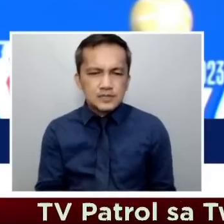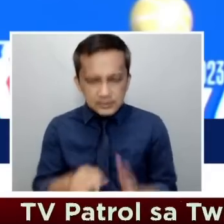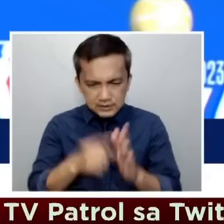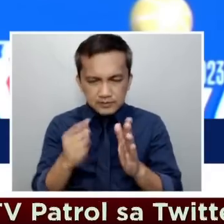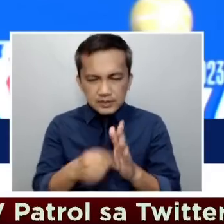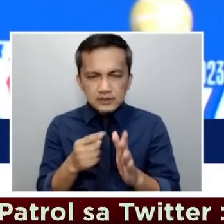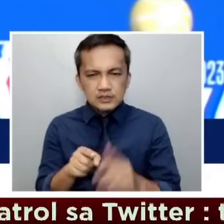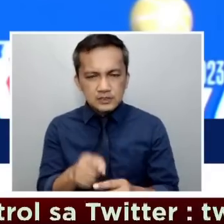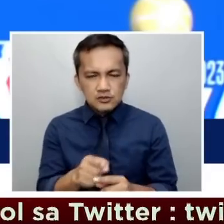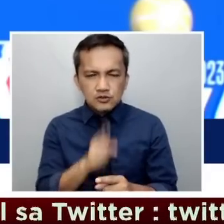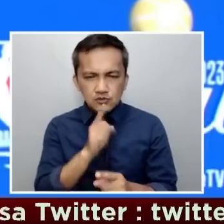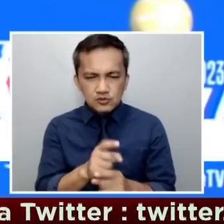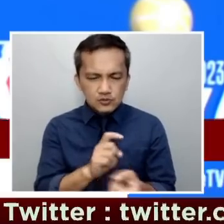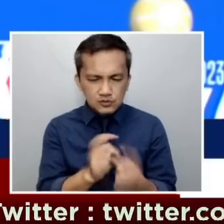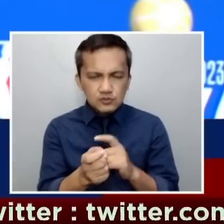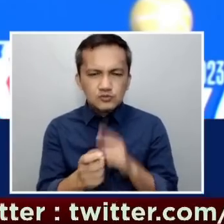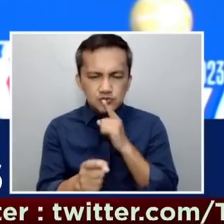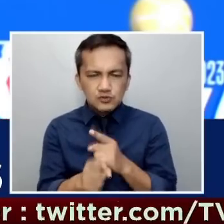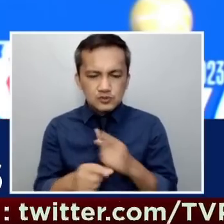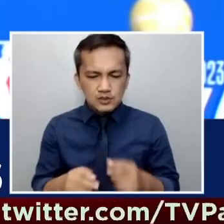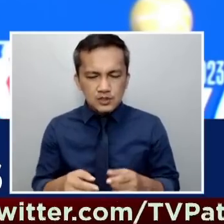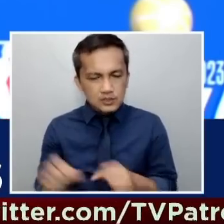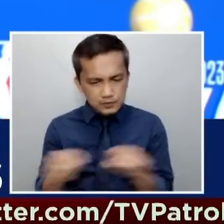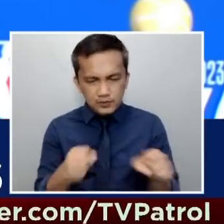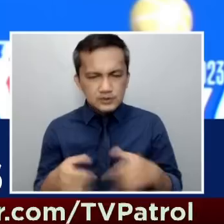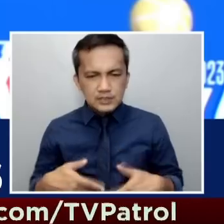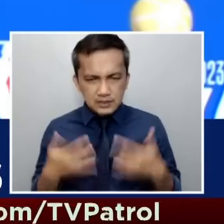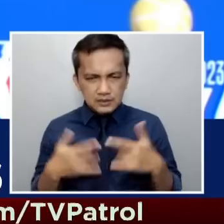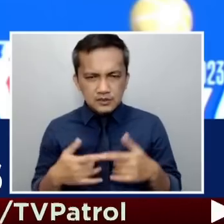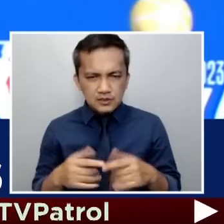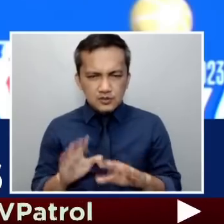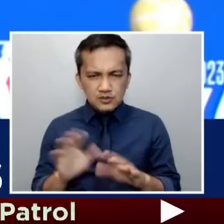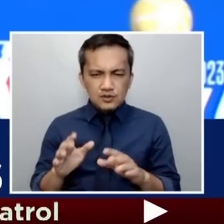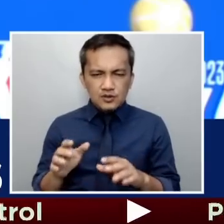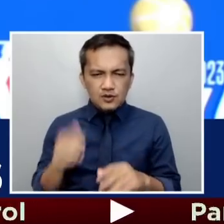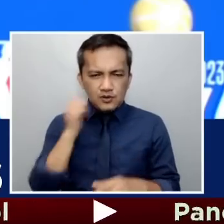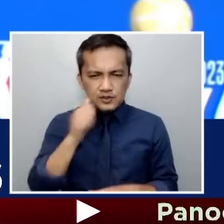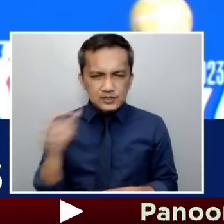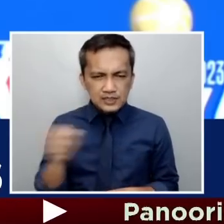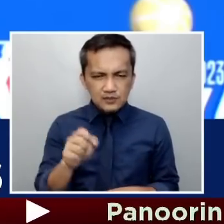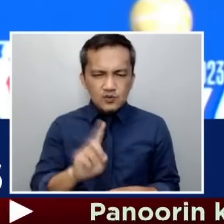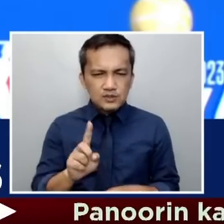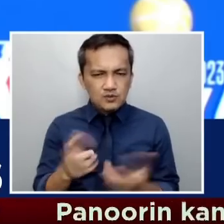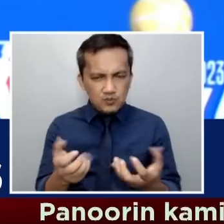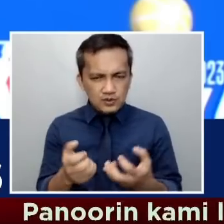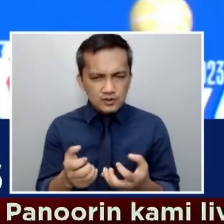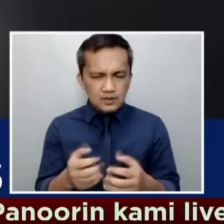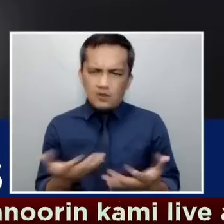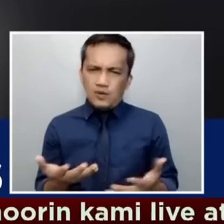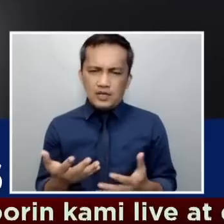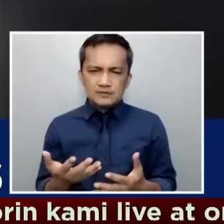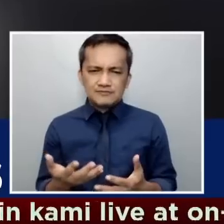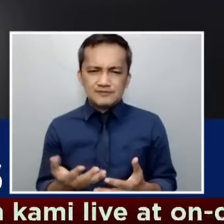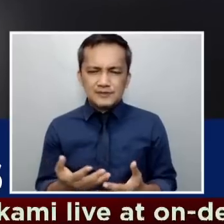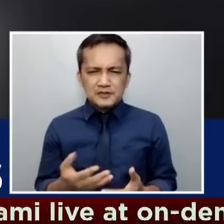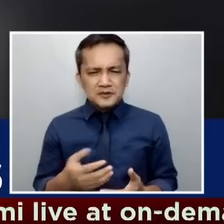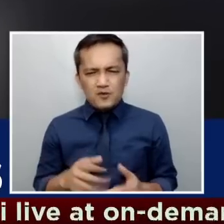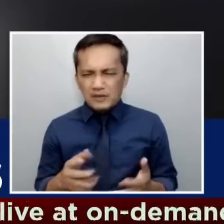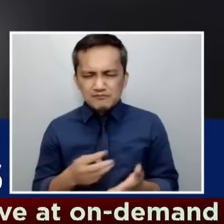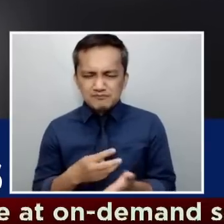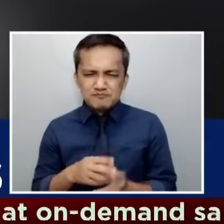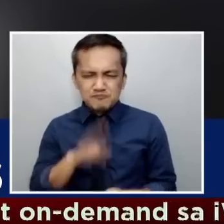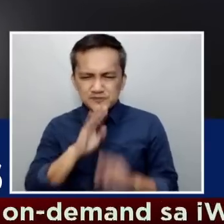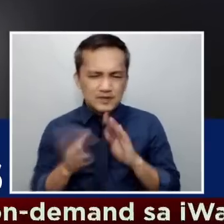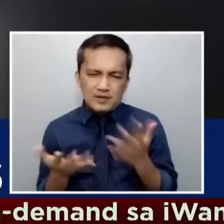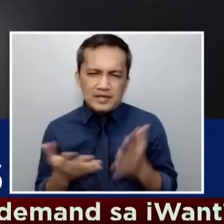that's true in sport and also in life, that you don't always get what you want. But there's no regrets from our side. Hinahanda na ng